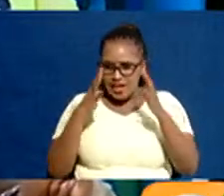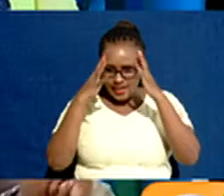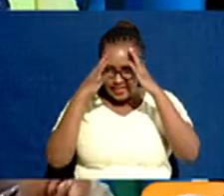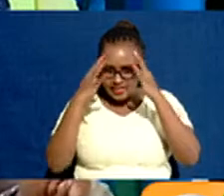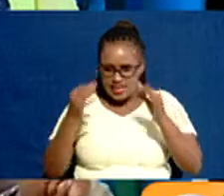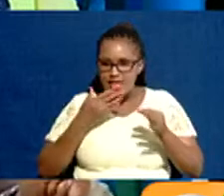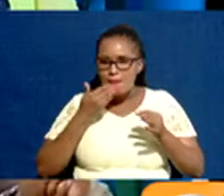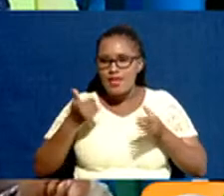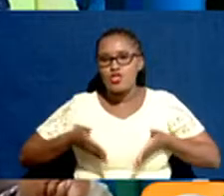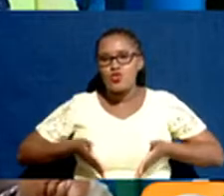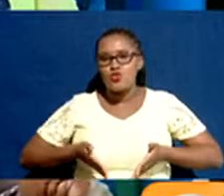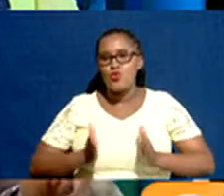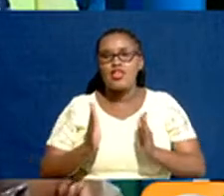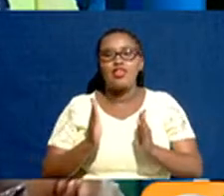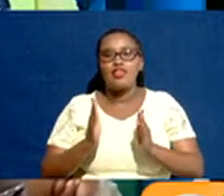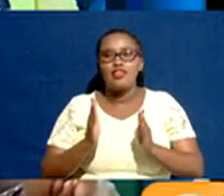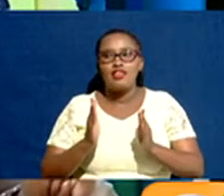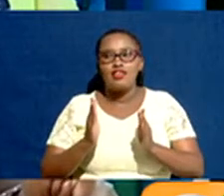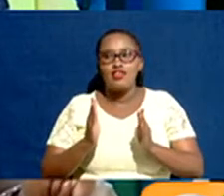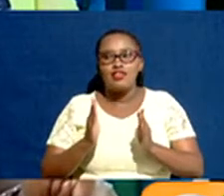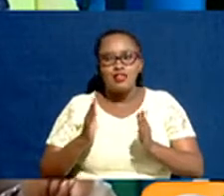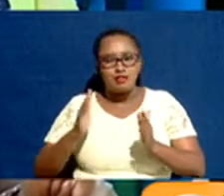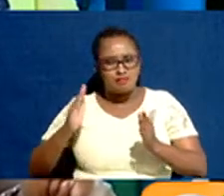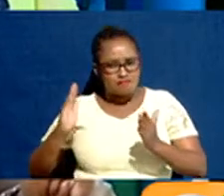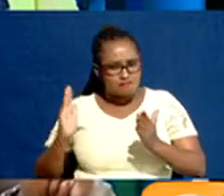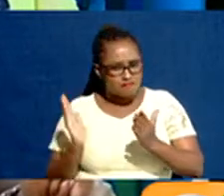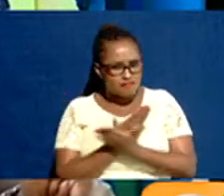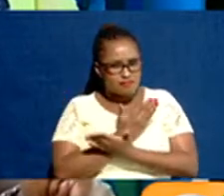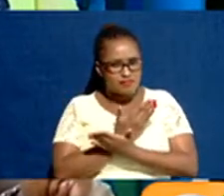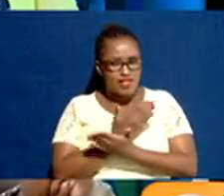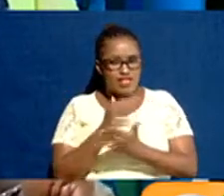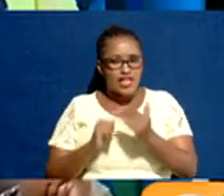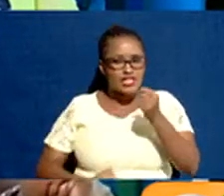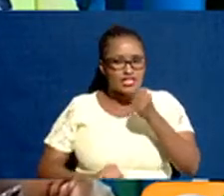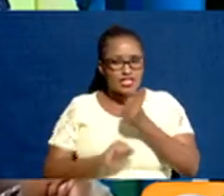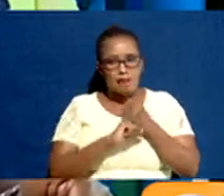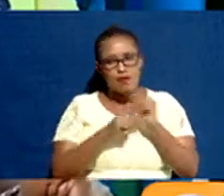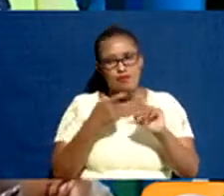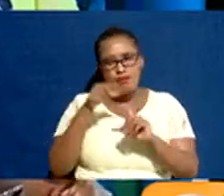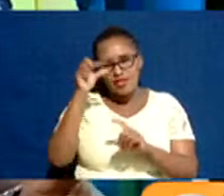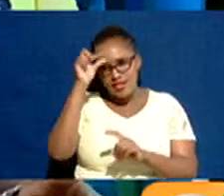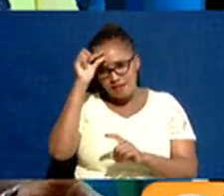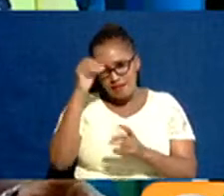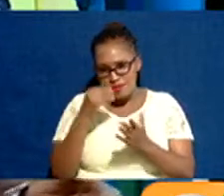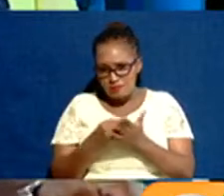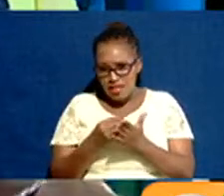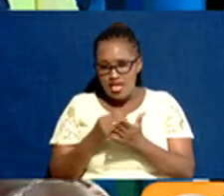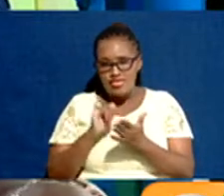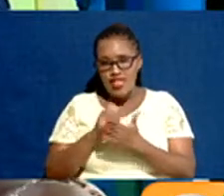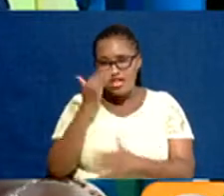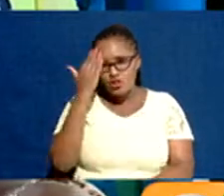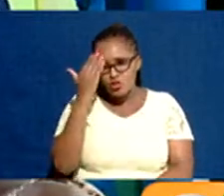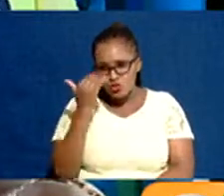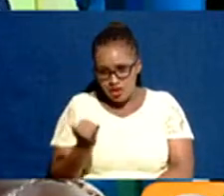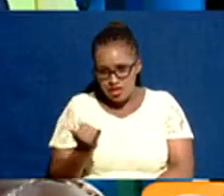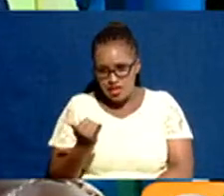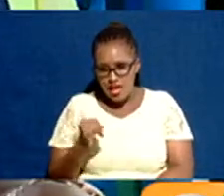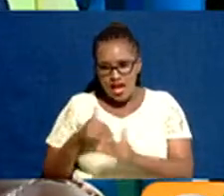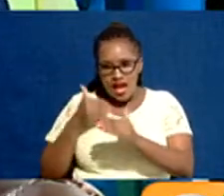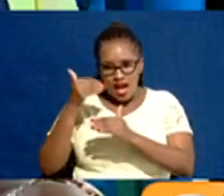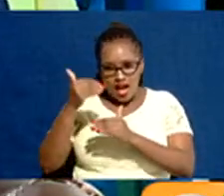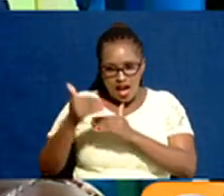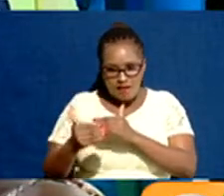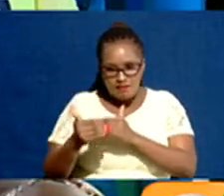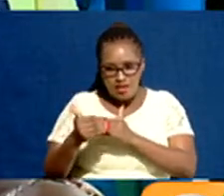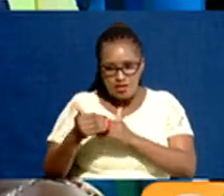way to go is to subsidize production. And that is why immediately after coming